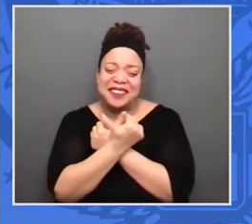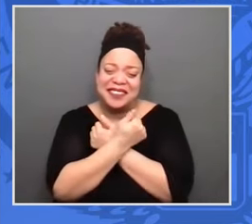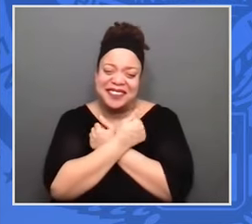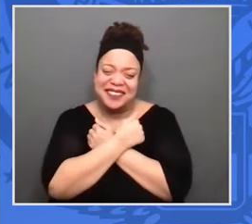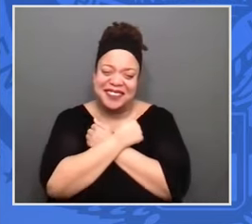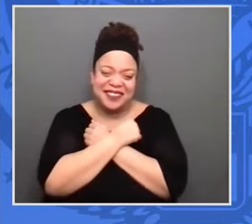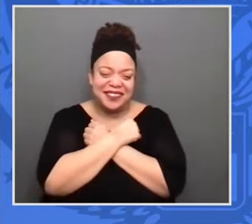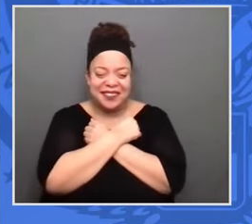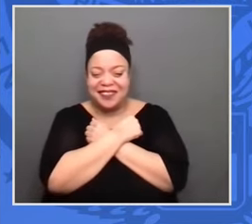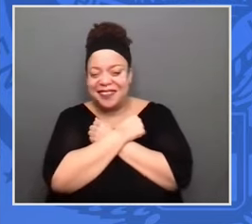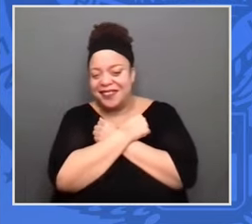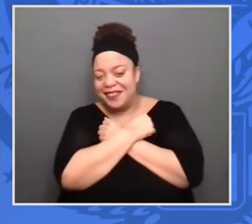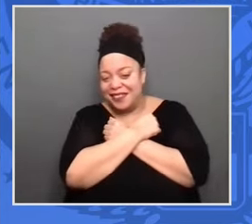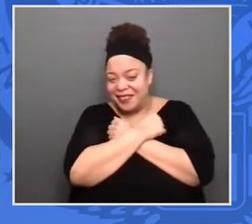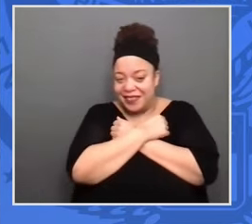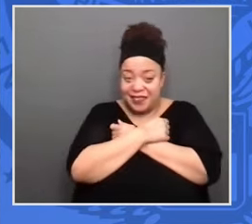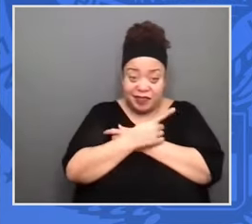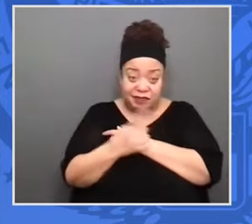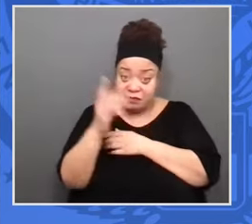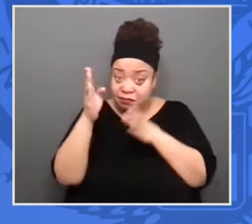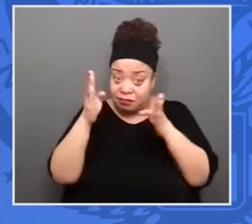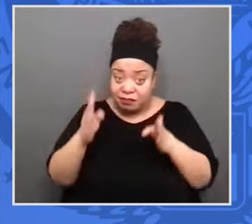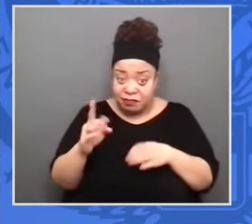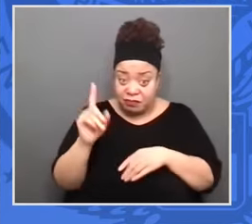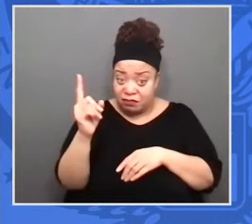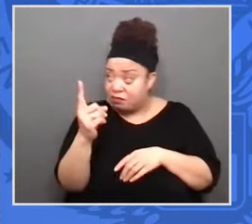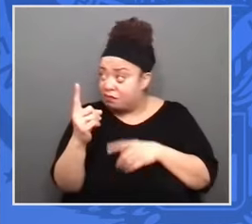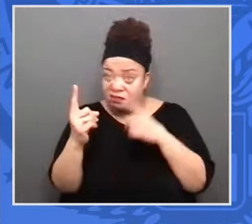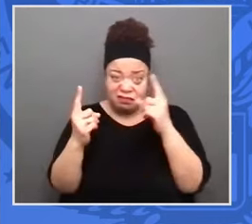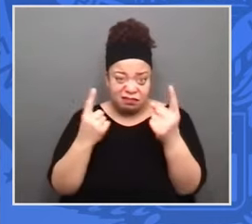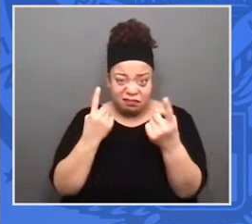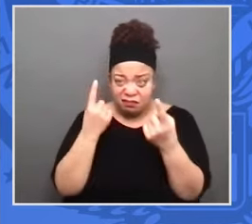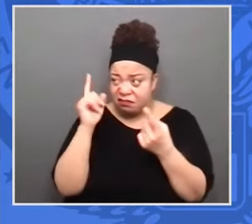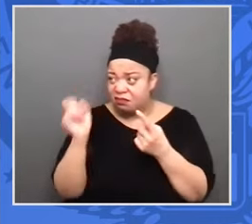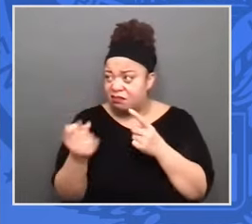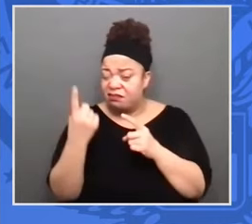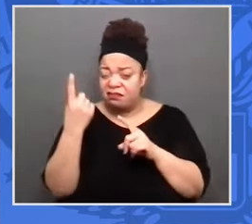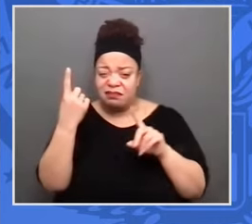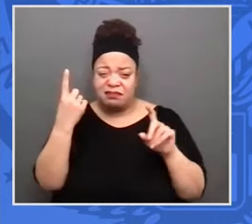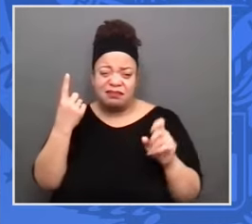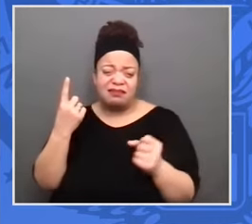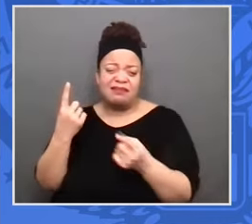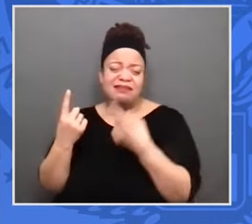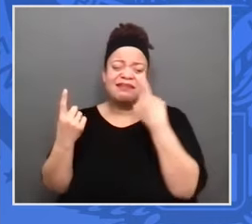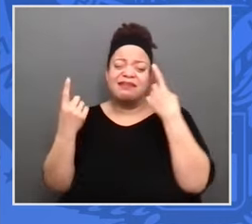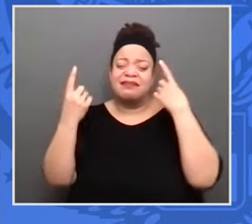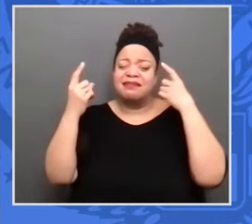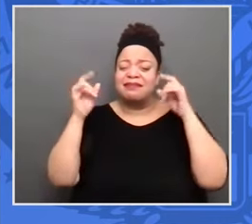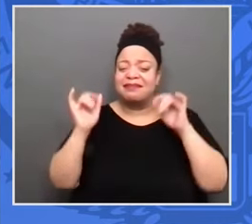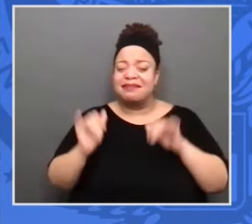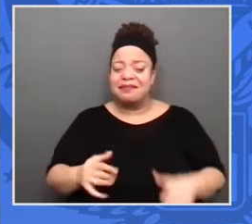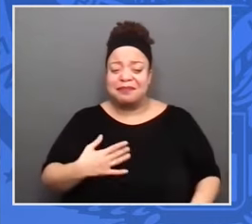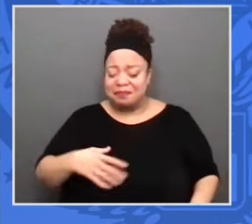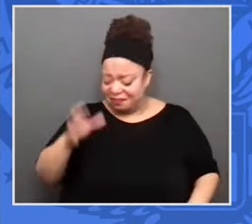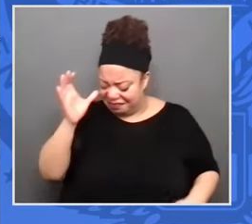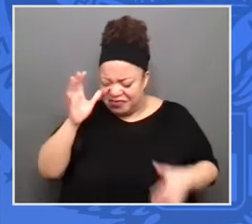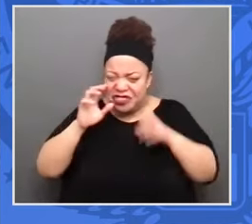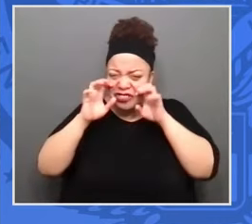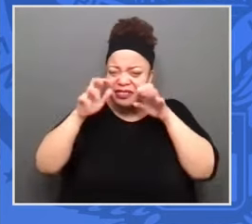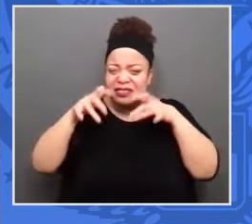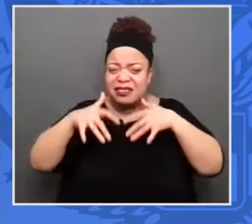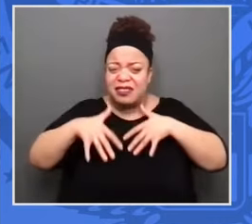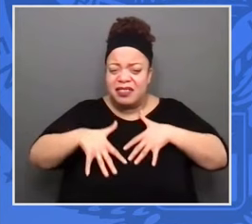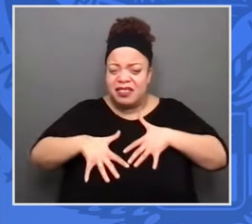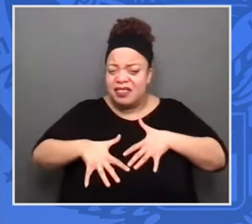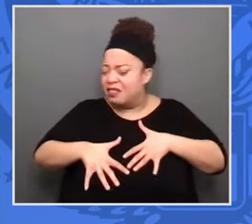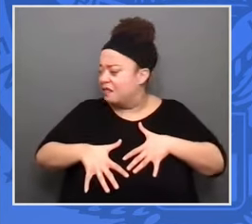It's not a cry you hear at night. right. It's not someone who's seen